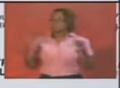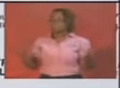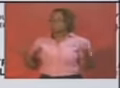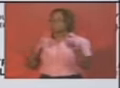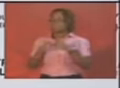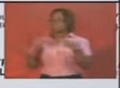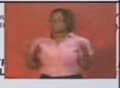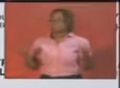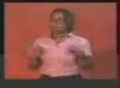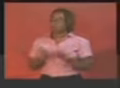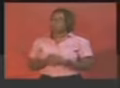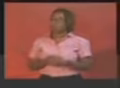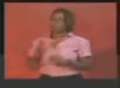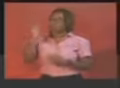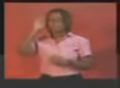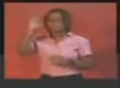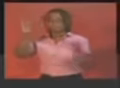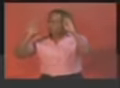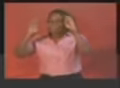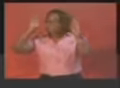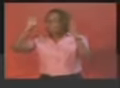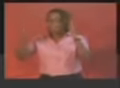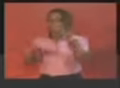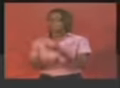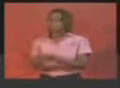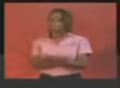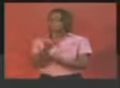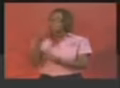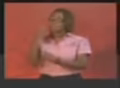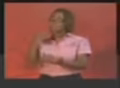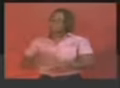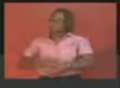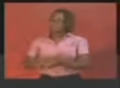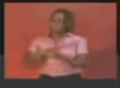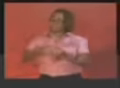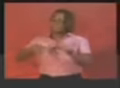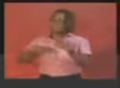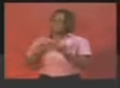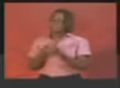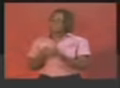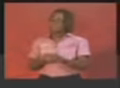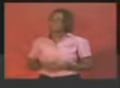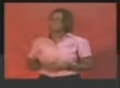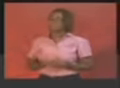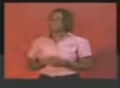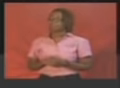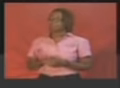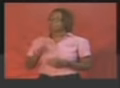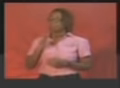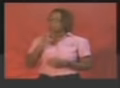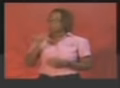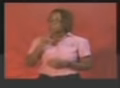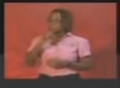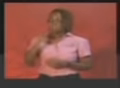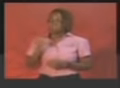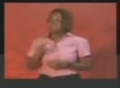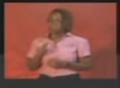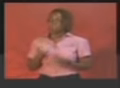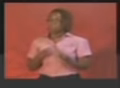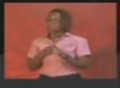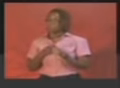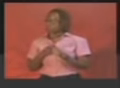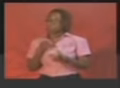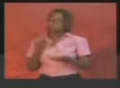Hi, good morning all. Shane Superville from the Newsday newspaper here. I have two really quick questions. The first one can be answered either by Dr.